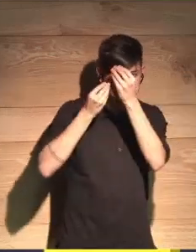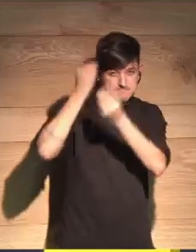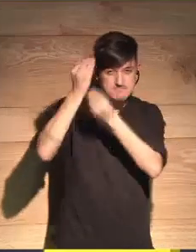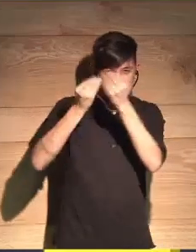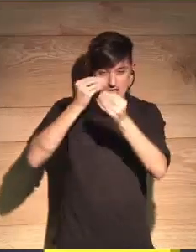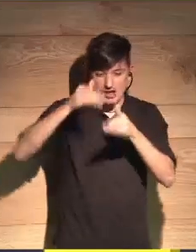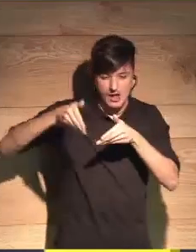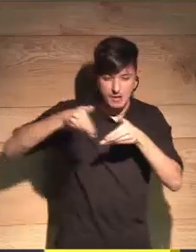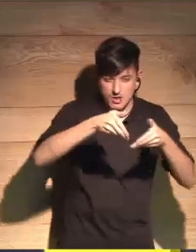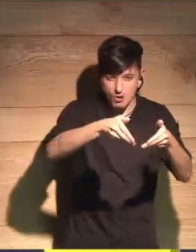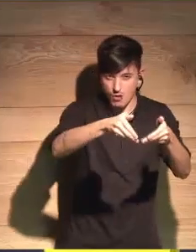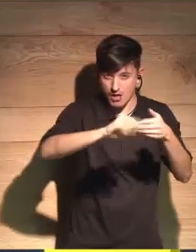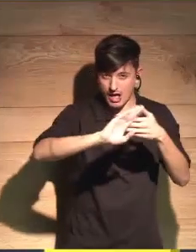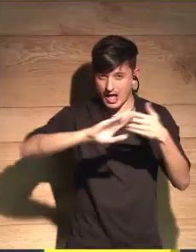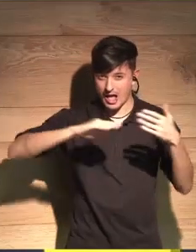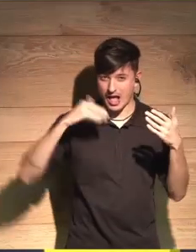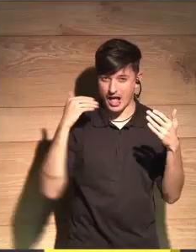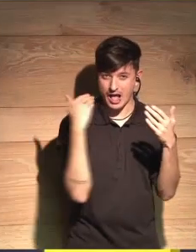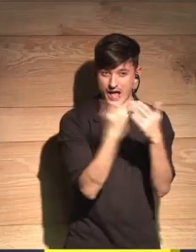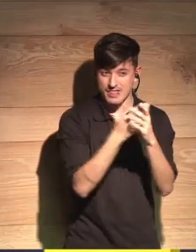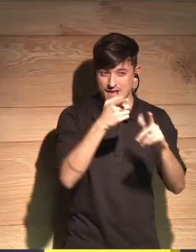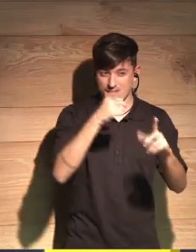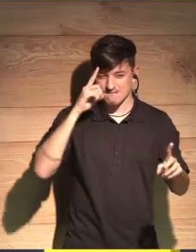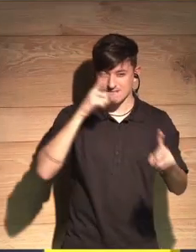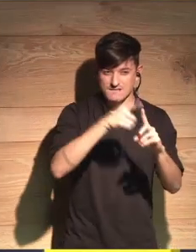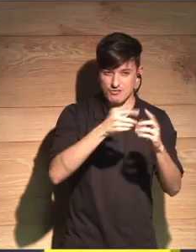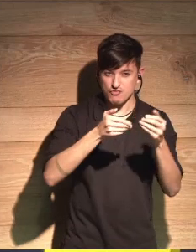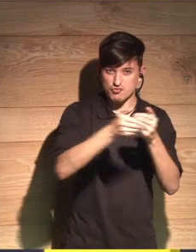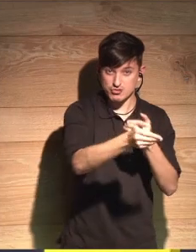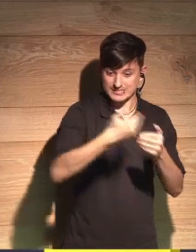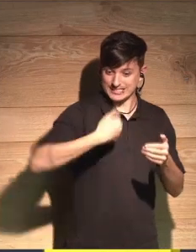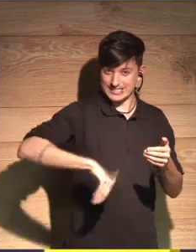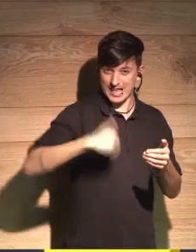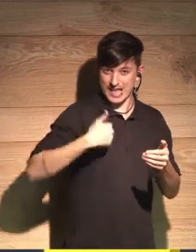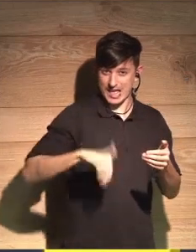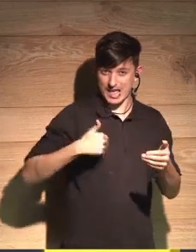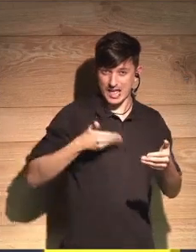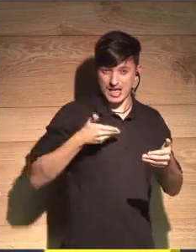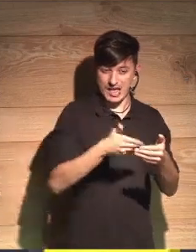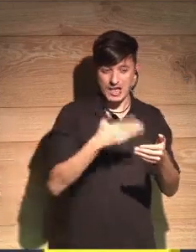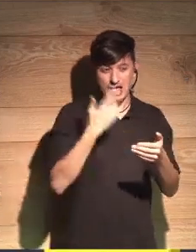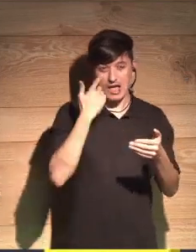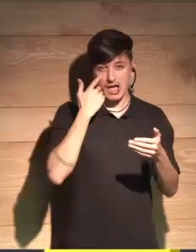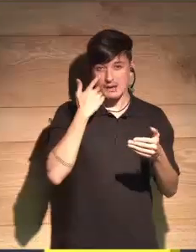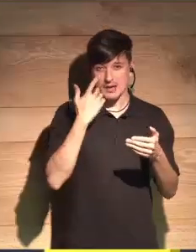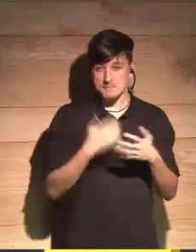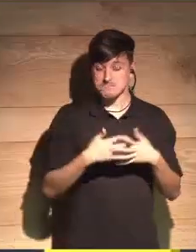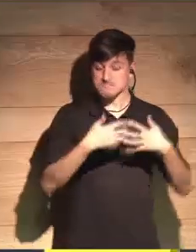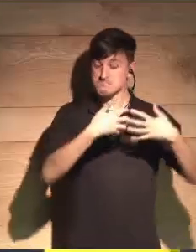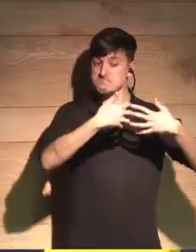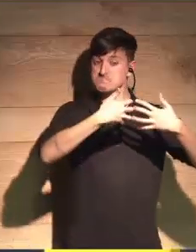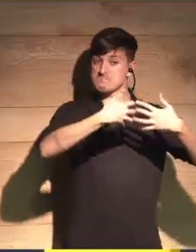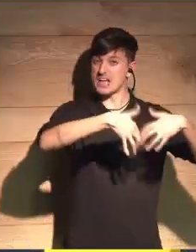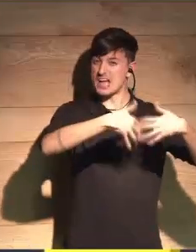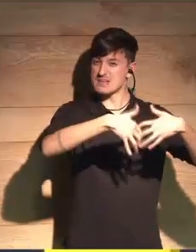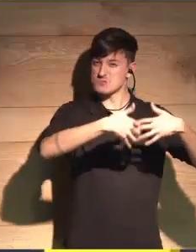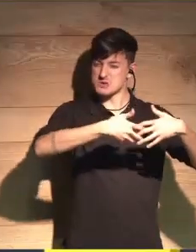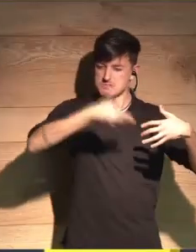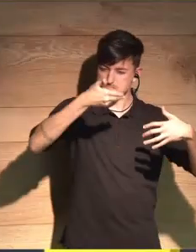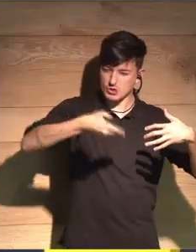frame our trip, our voyage, so that we can reflect upon the path to follow and trace the